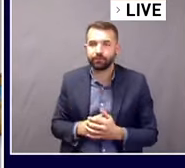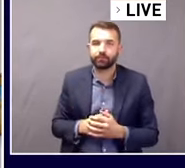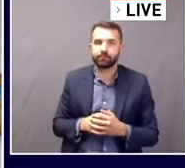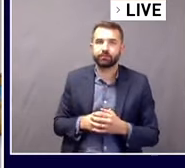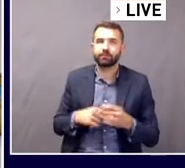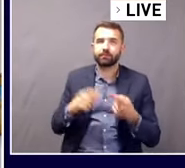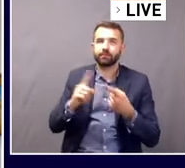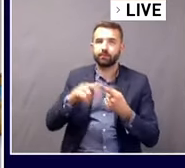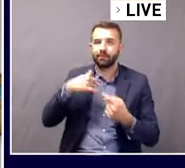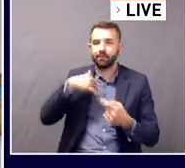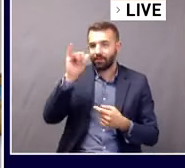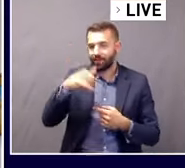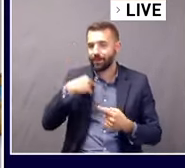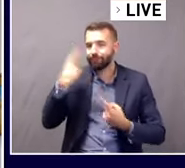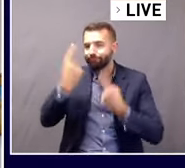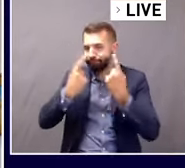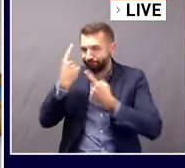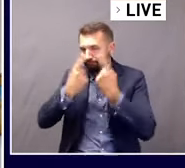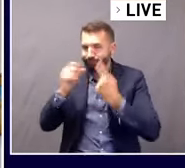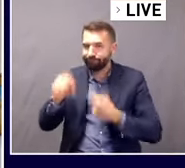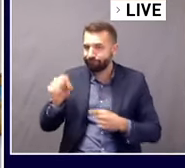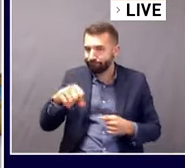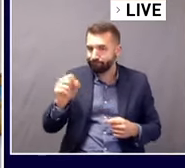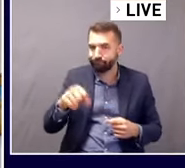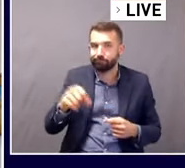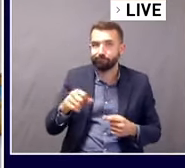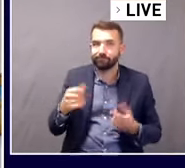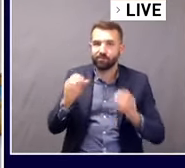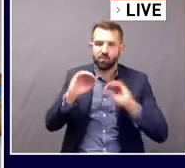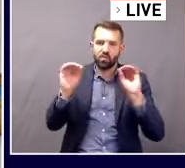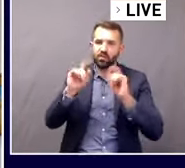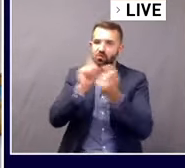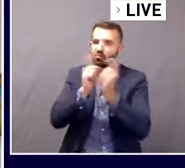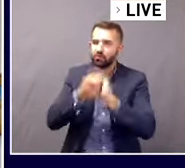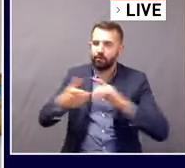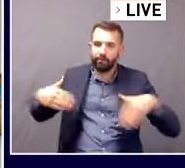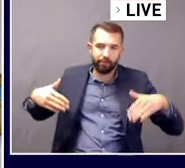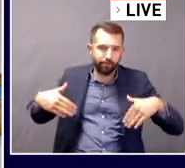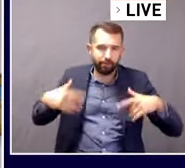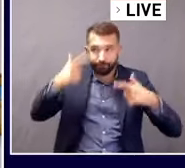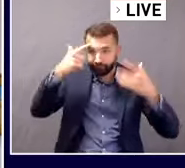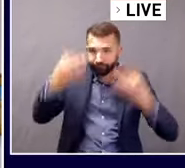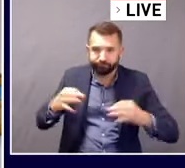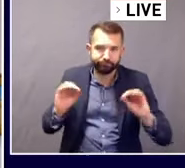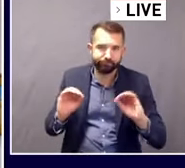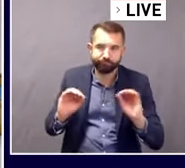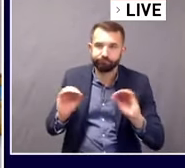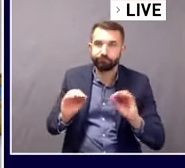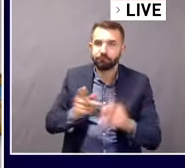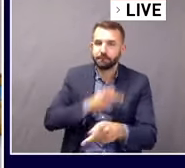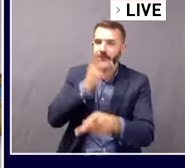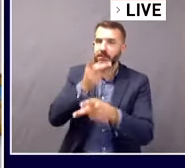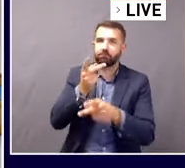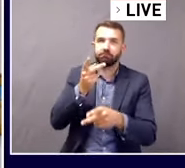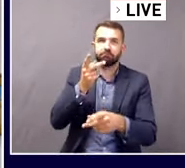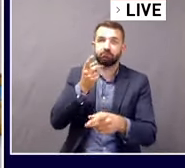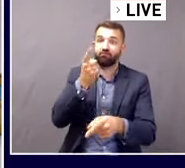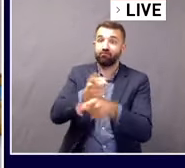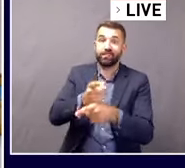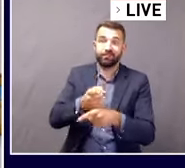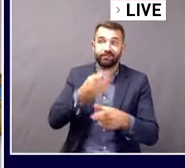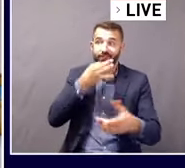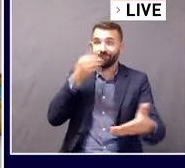myself. No changes as of right now, but you're right. As we go into the winter or the fall